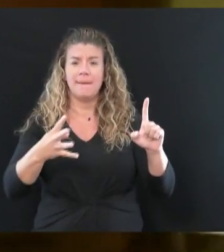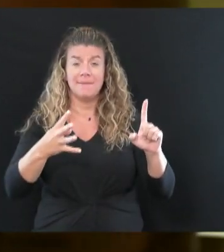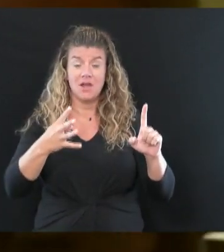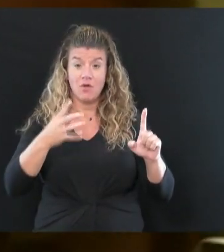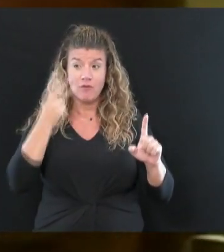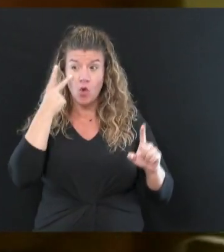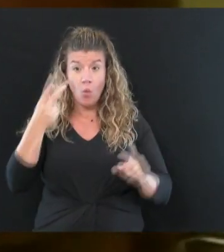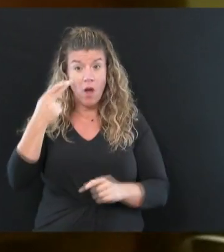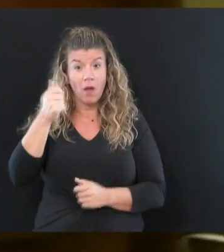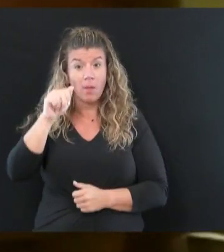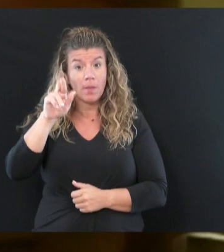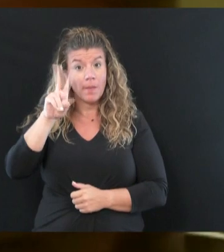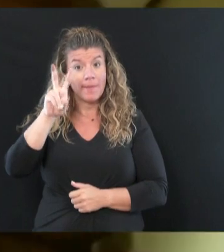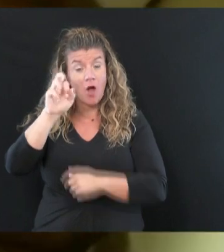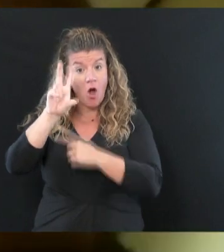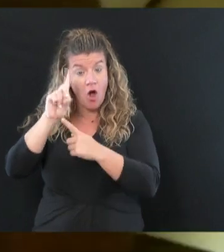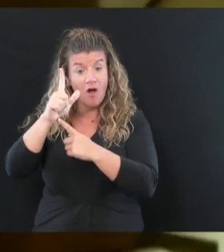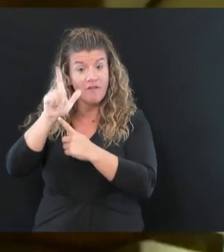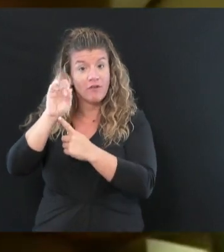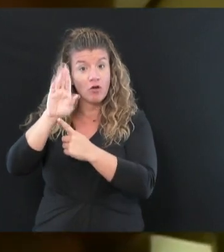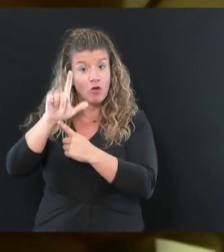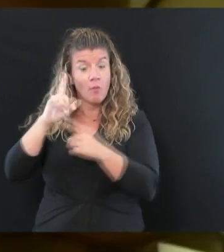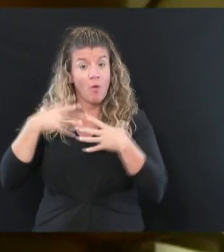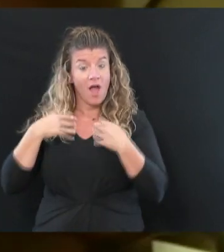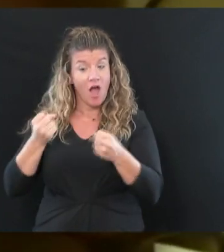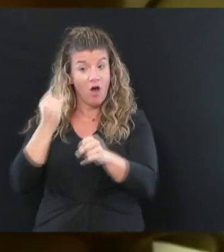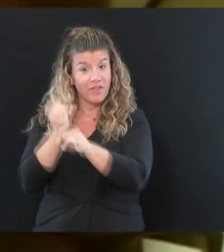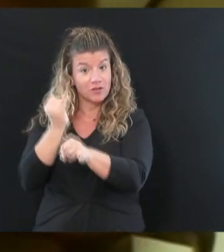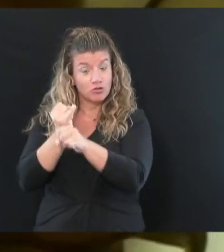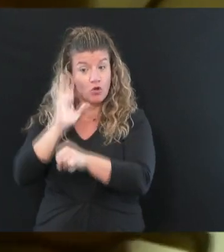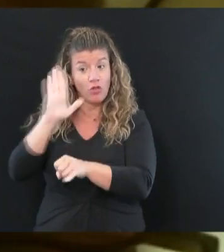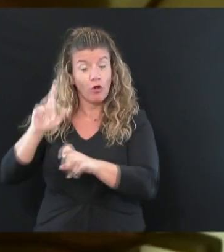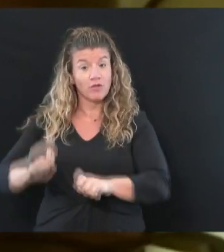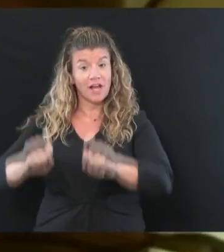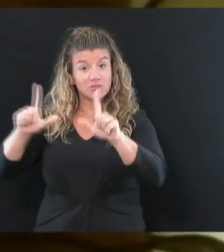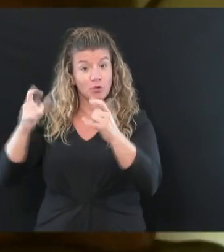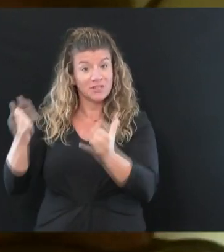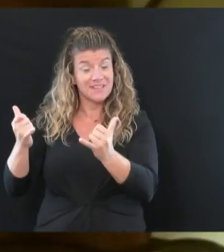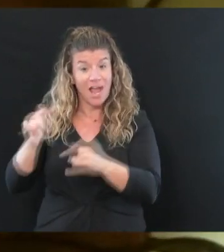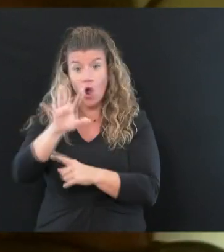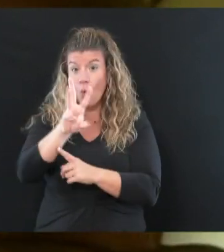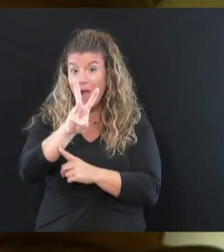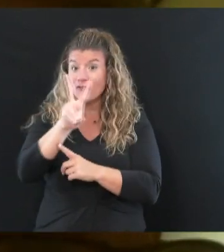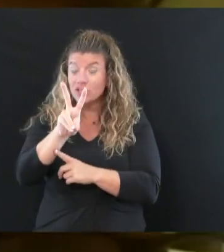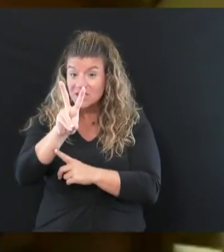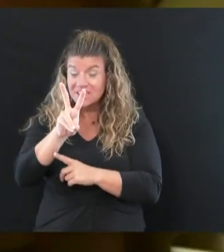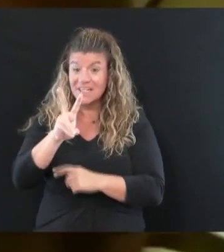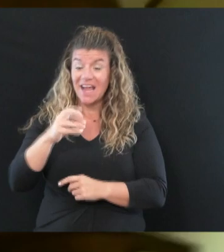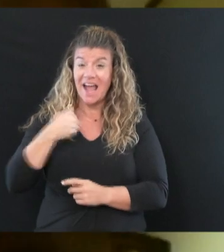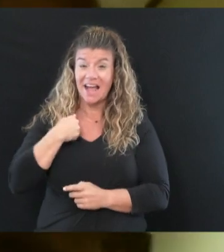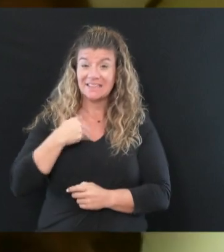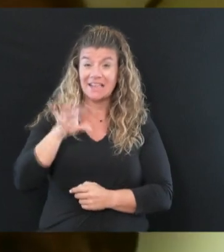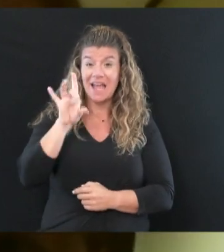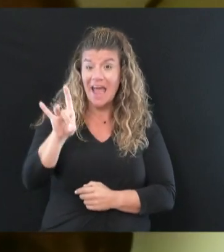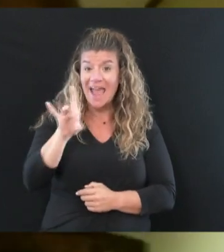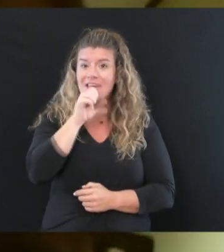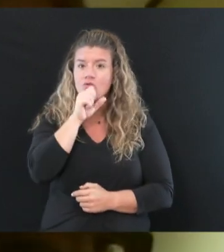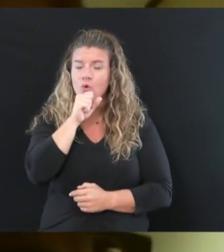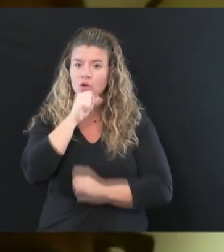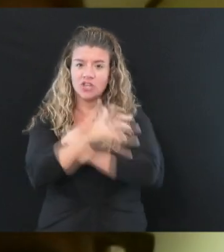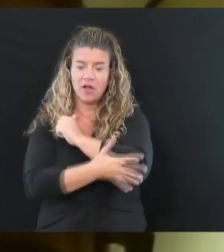Harvard Global Health Institute dashboard today, West Virginia has 8 orange counties,